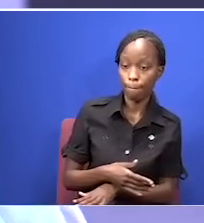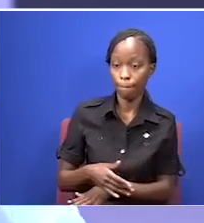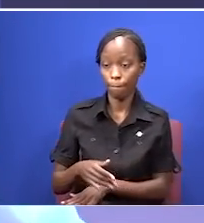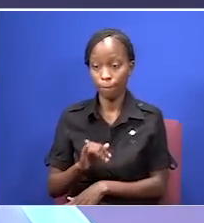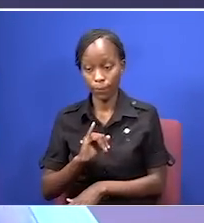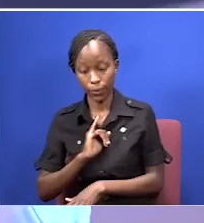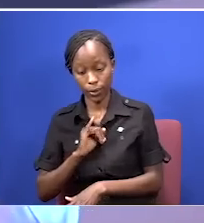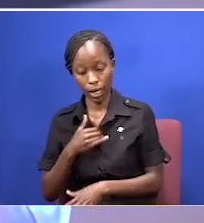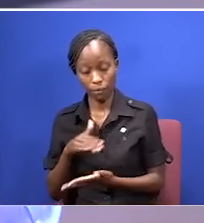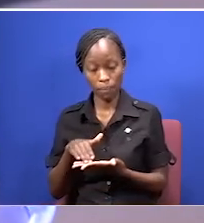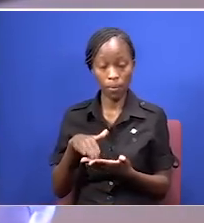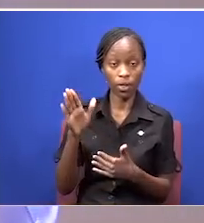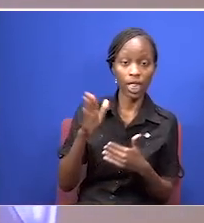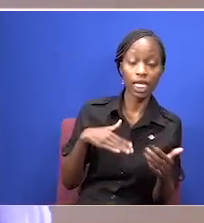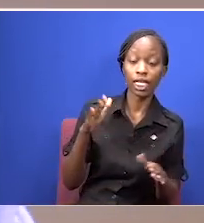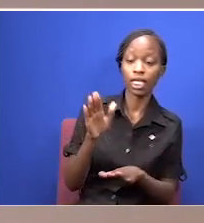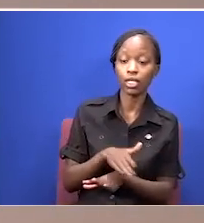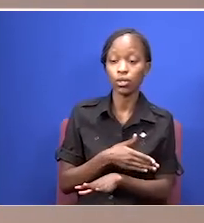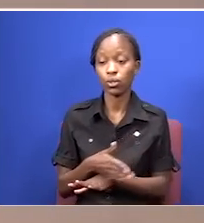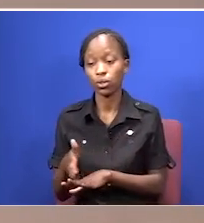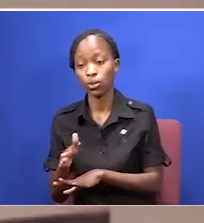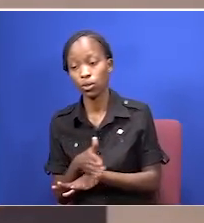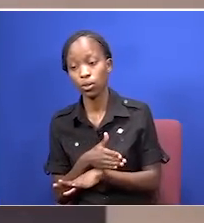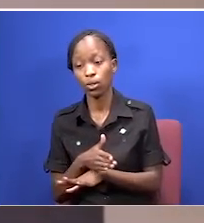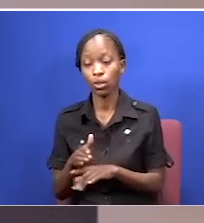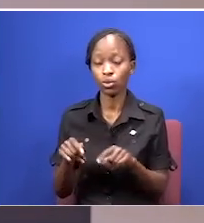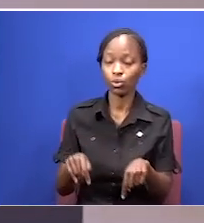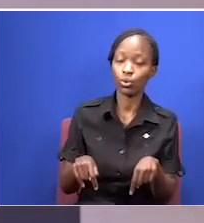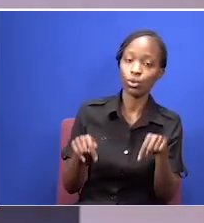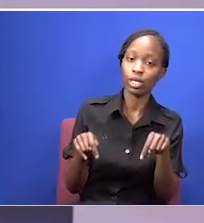have more than a song today